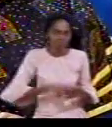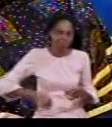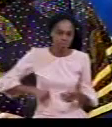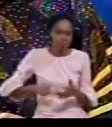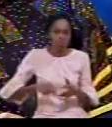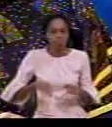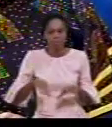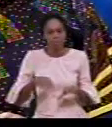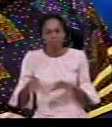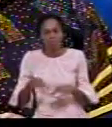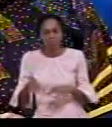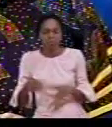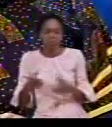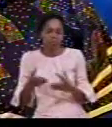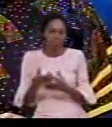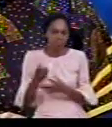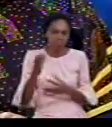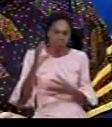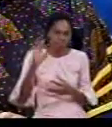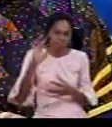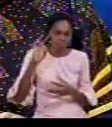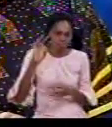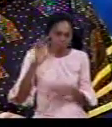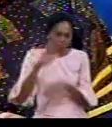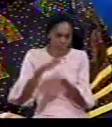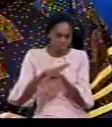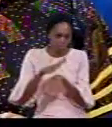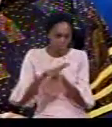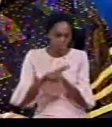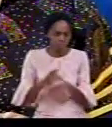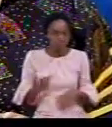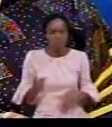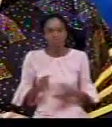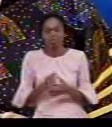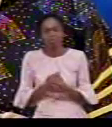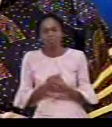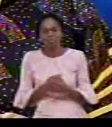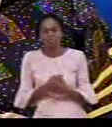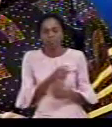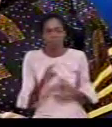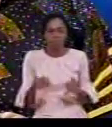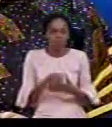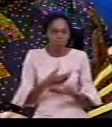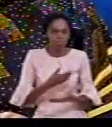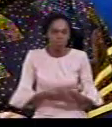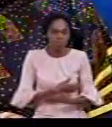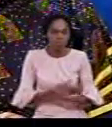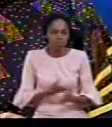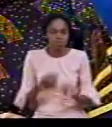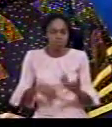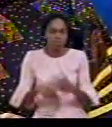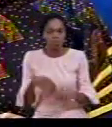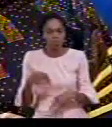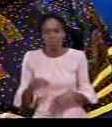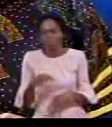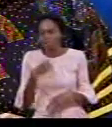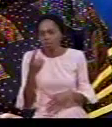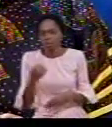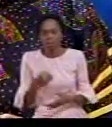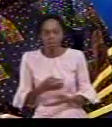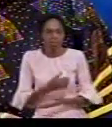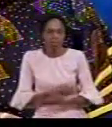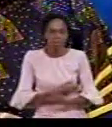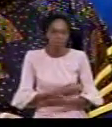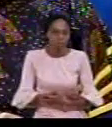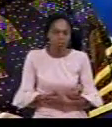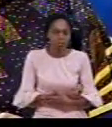was true by 7:48. So 8:48. When the baby came out, the doctor told us that the baby came out. In fact, there was no